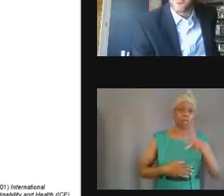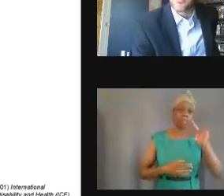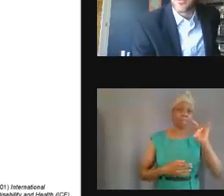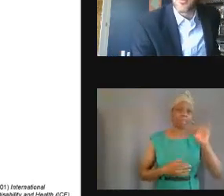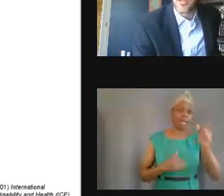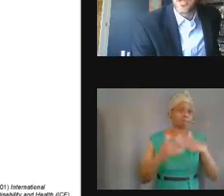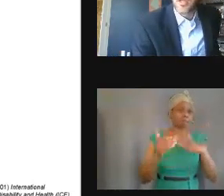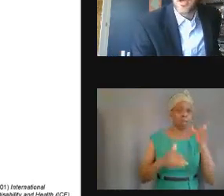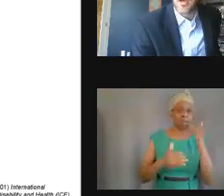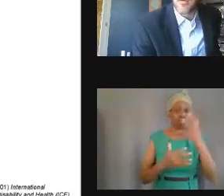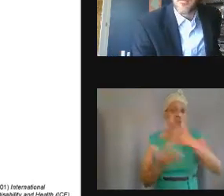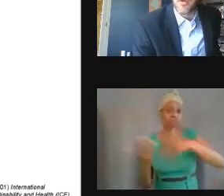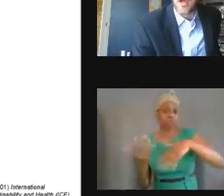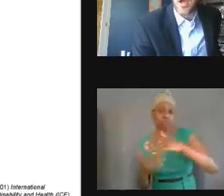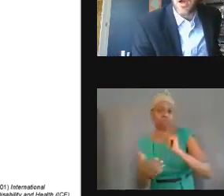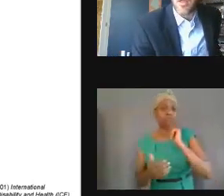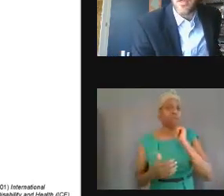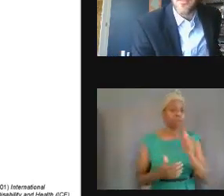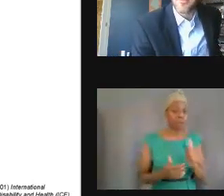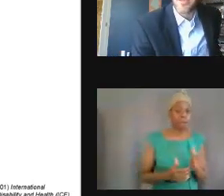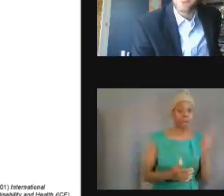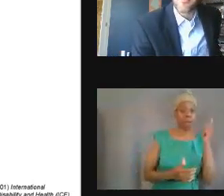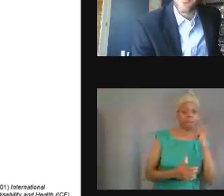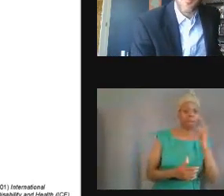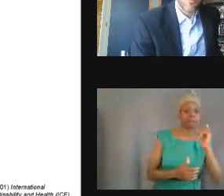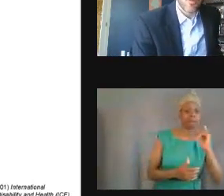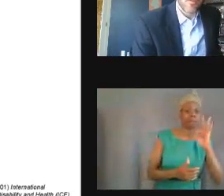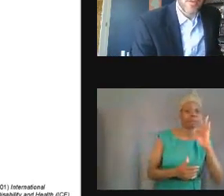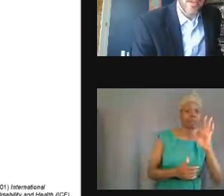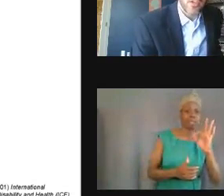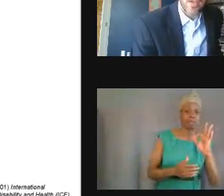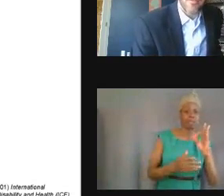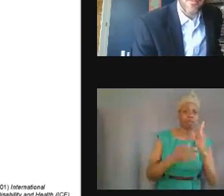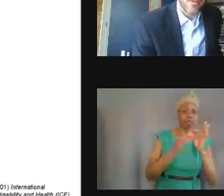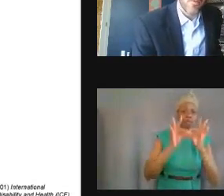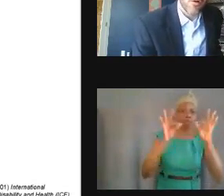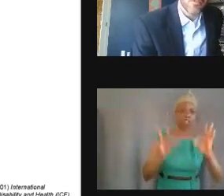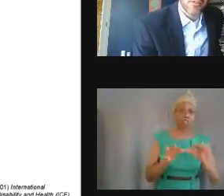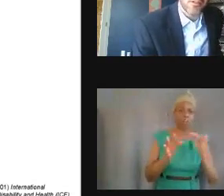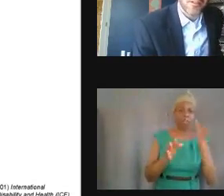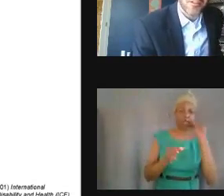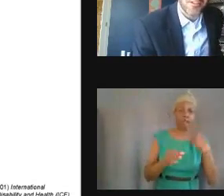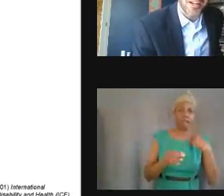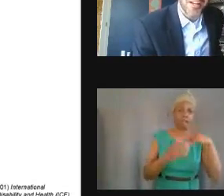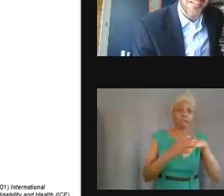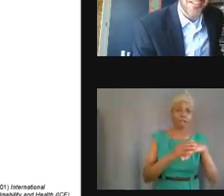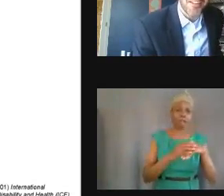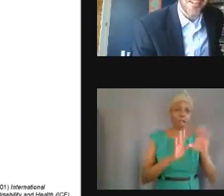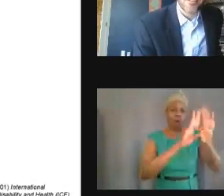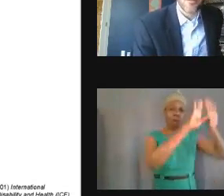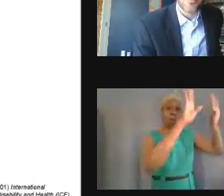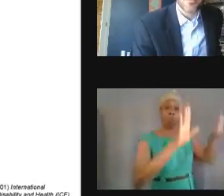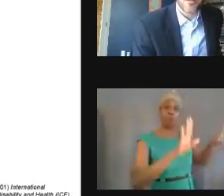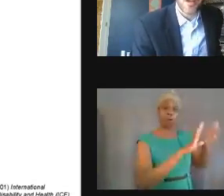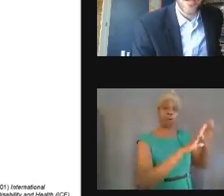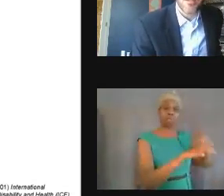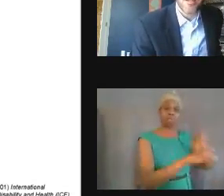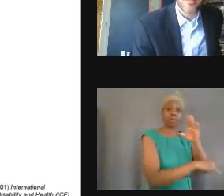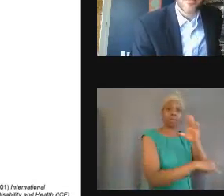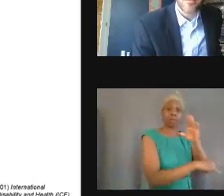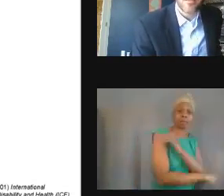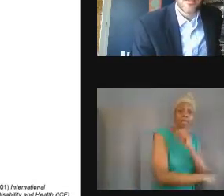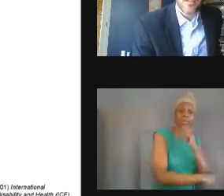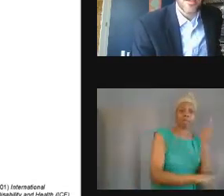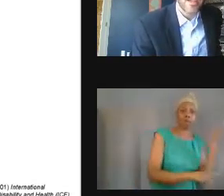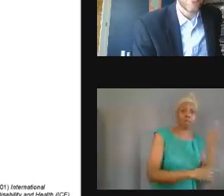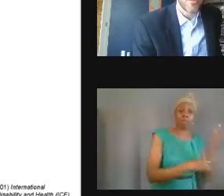so I think the ICF framework, whether we actually have it up on the walls in the clinic or not, is something that's always in our mind. And I